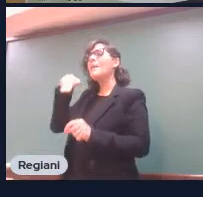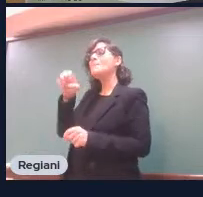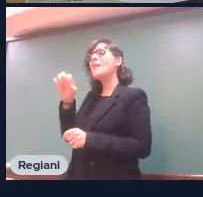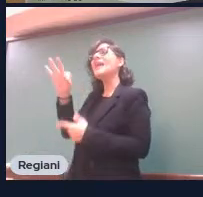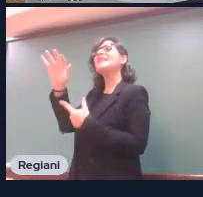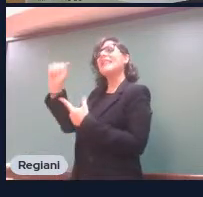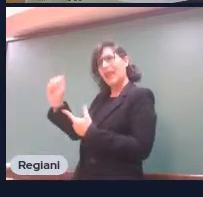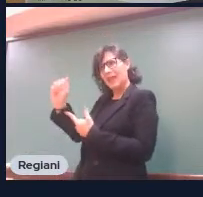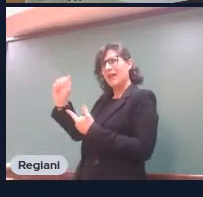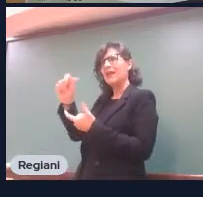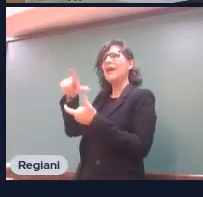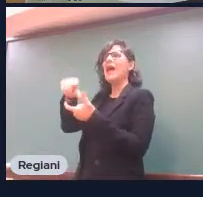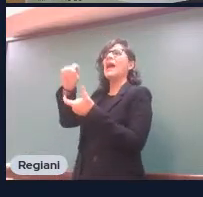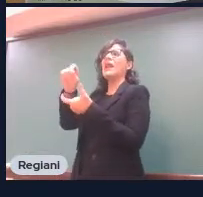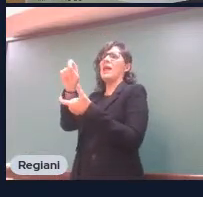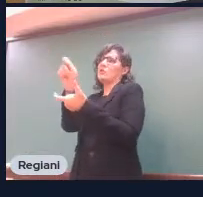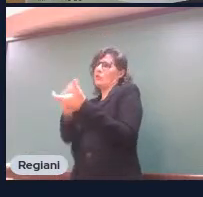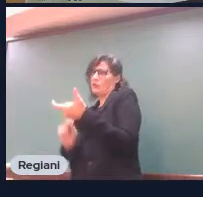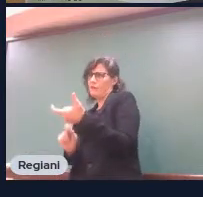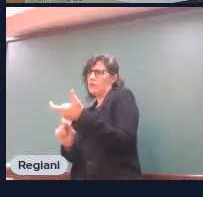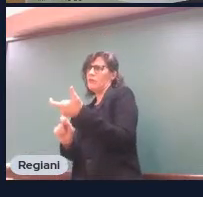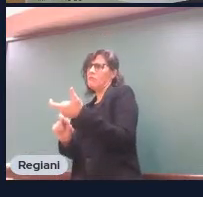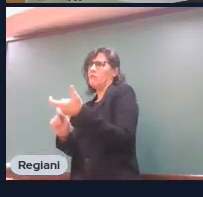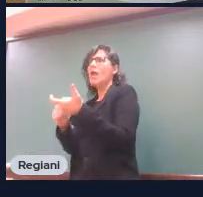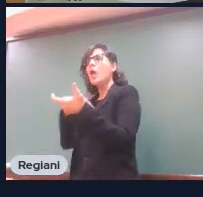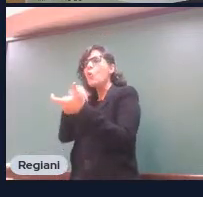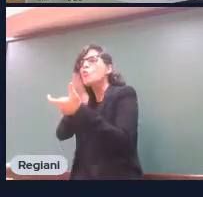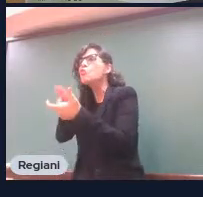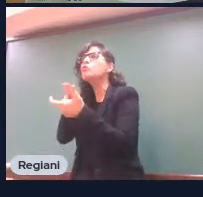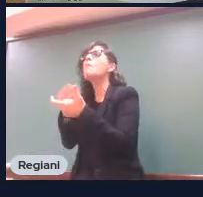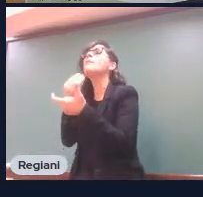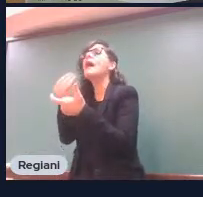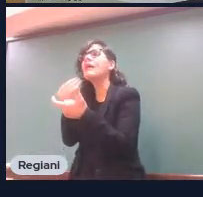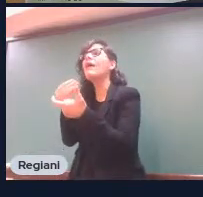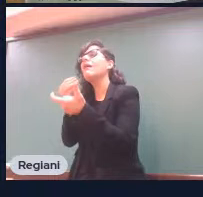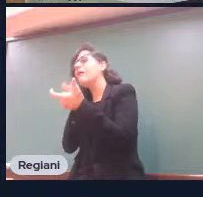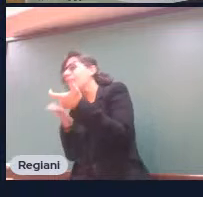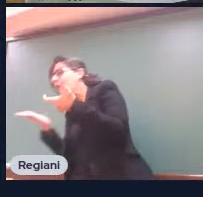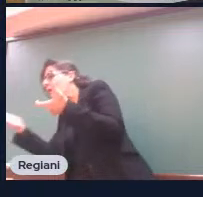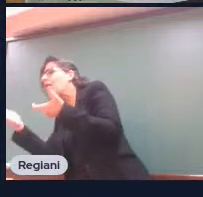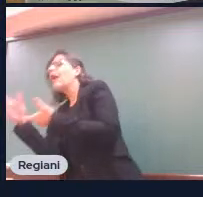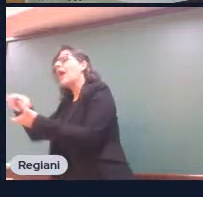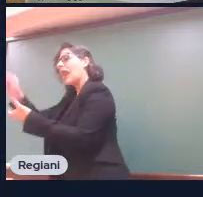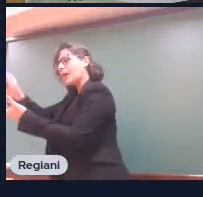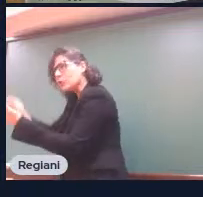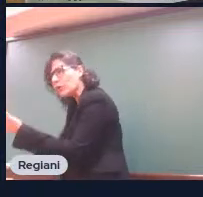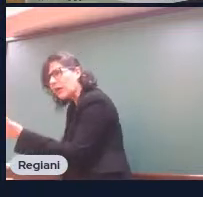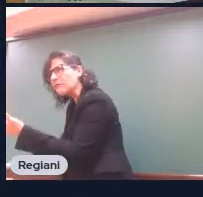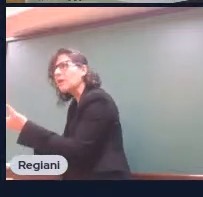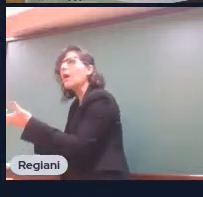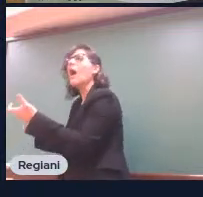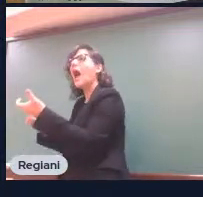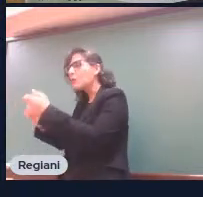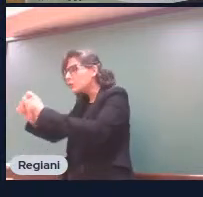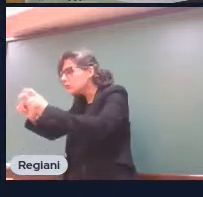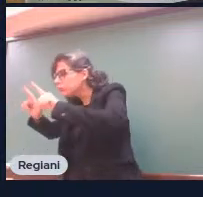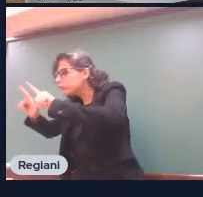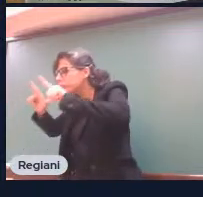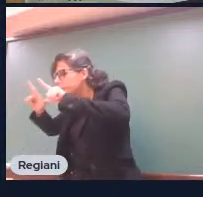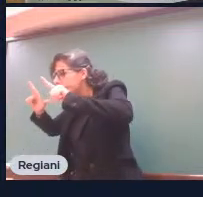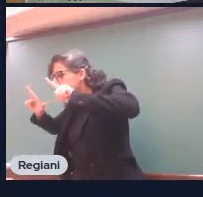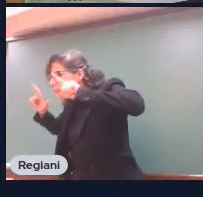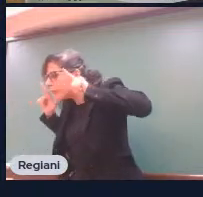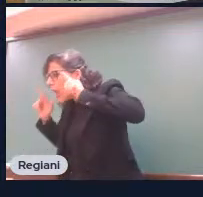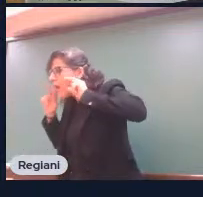I go to meta-lexicography itself to end up with lexicography, and finally you zoom in onto one